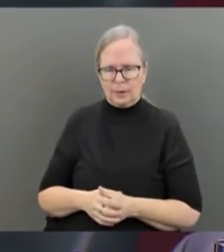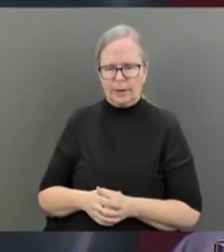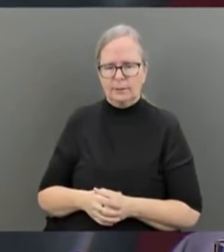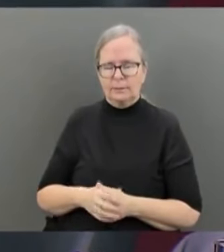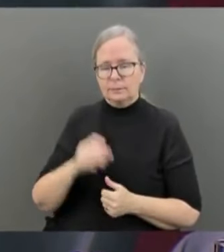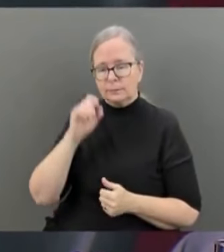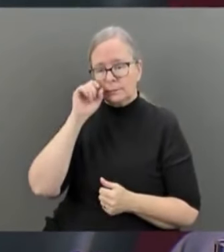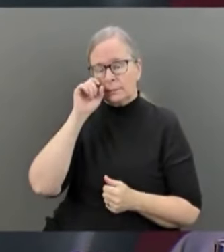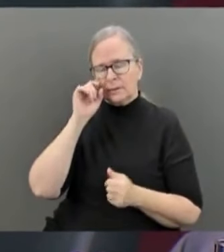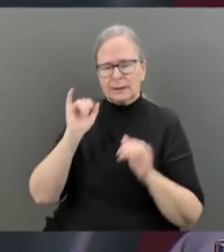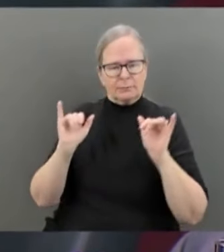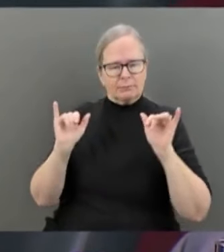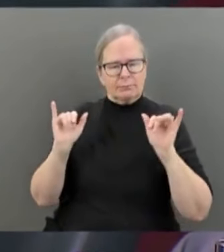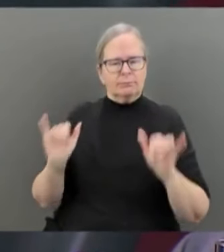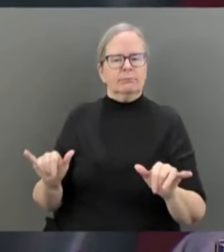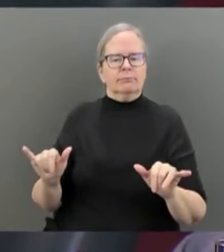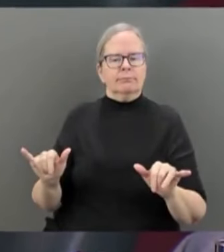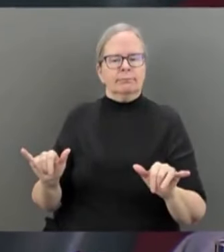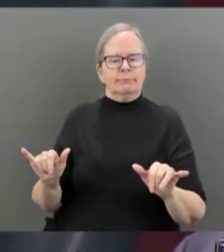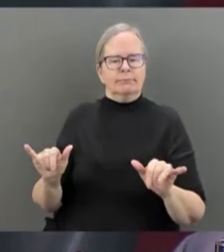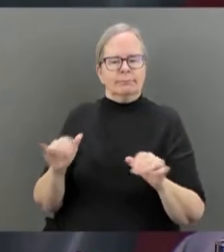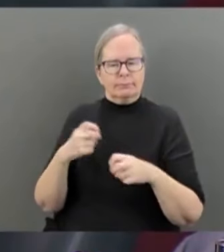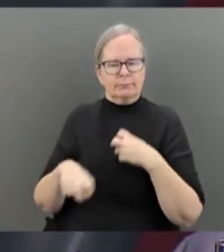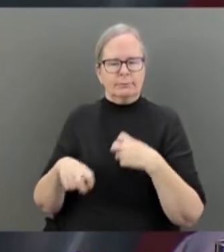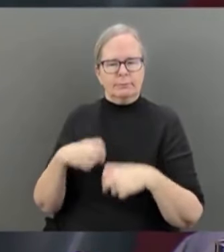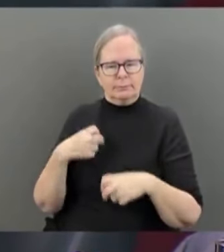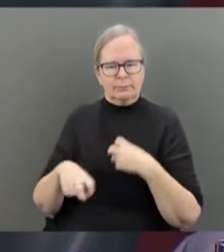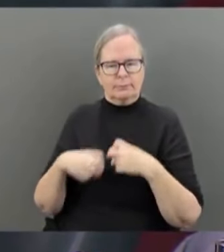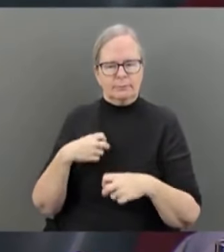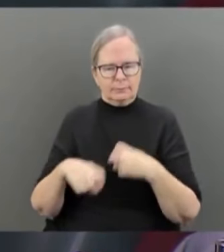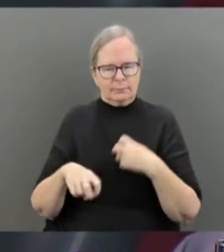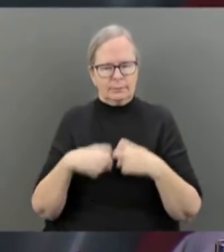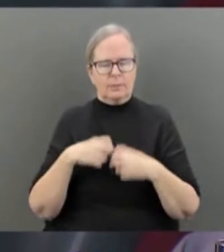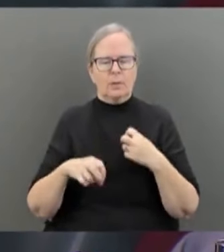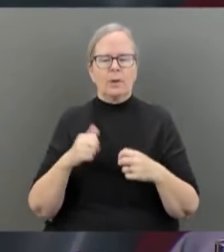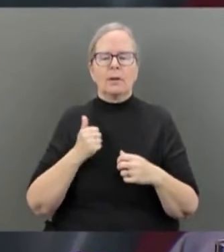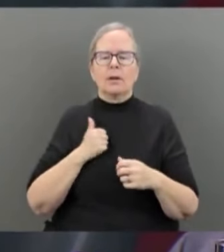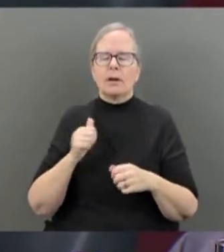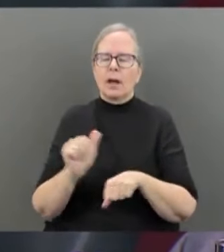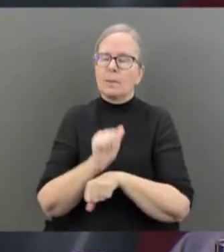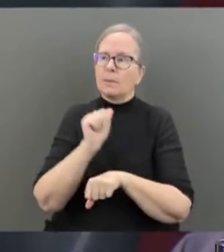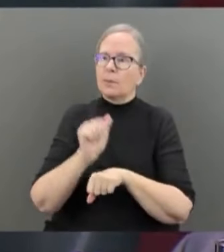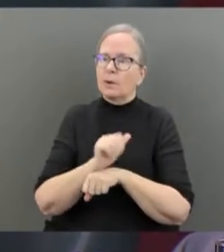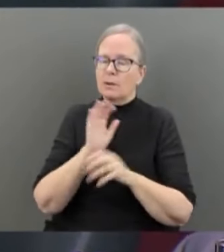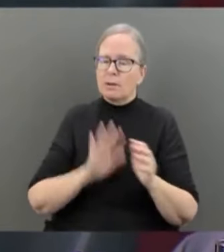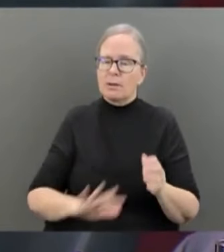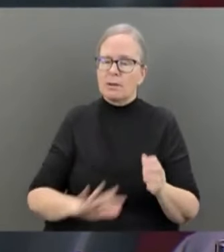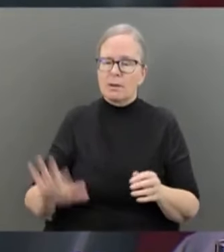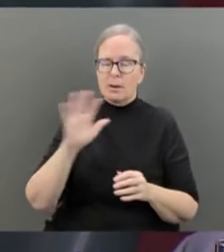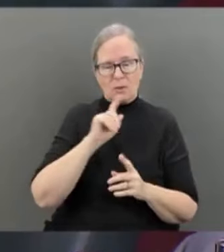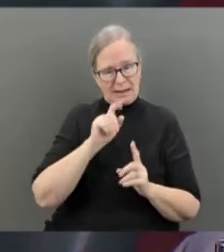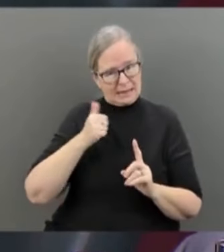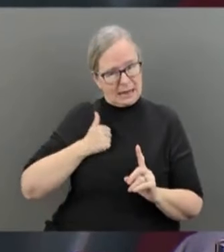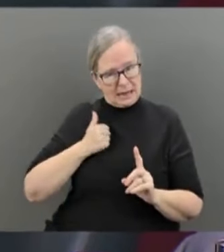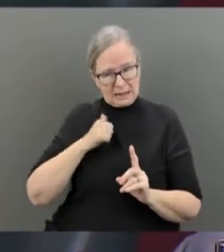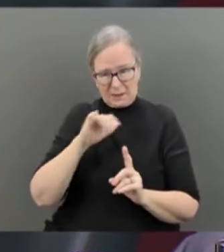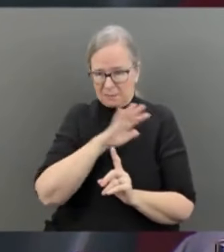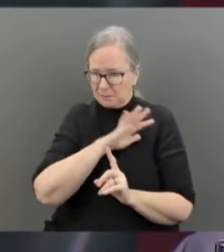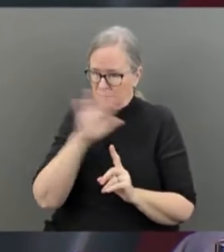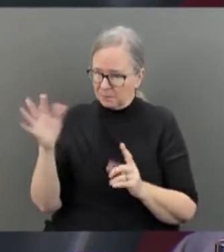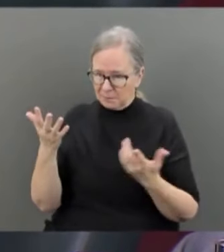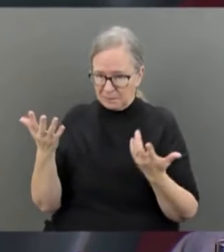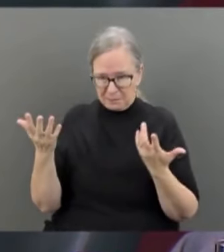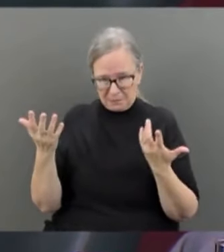Canadian labour market, and given that Edmonton has high unemployment rate compared to major Canadian metropolitan cities